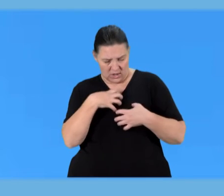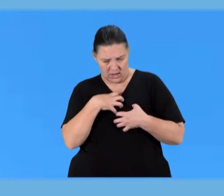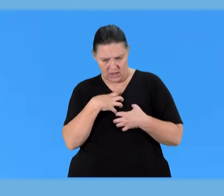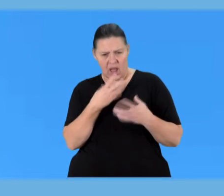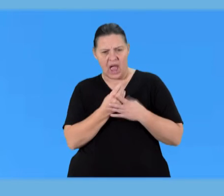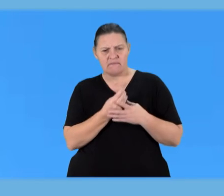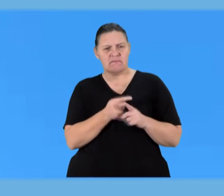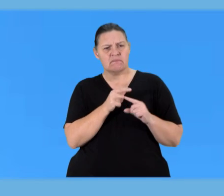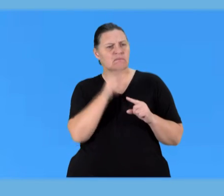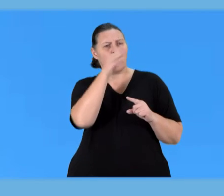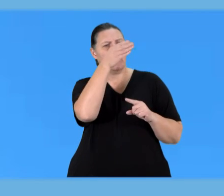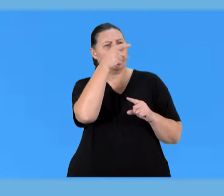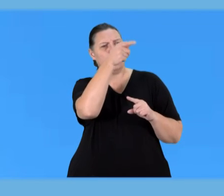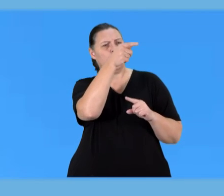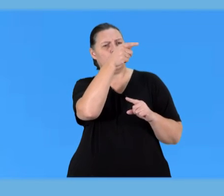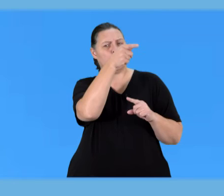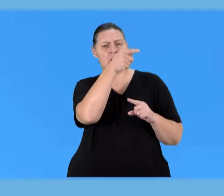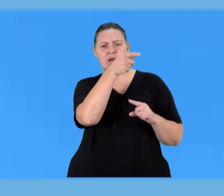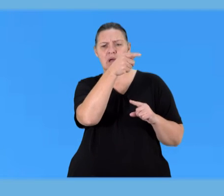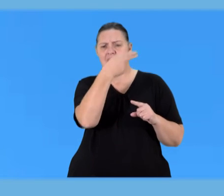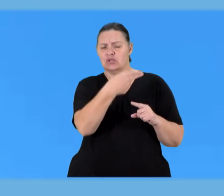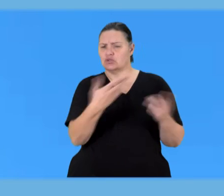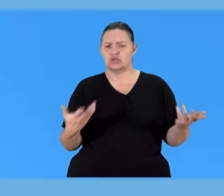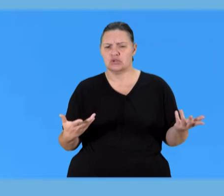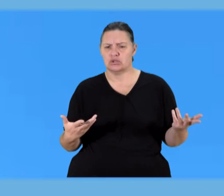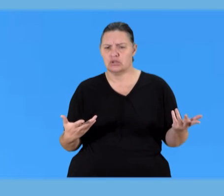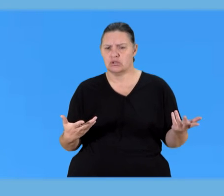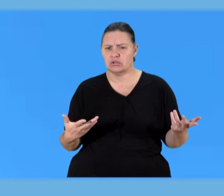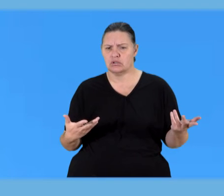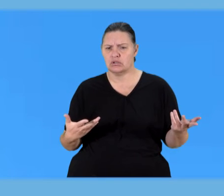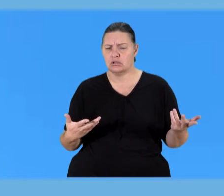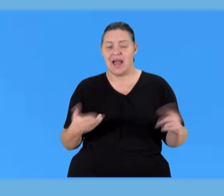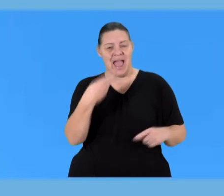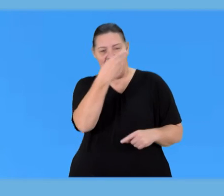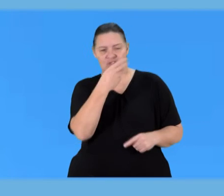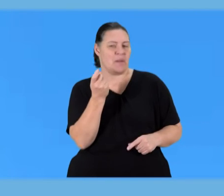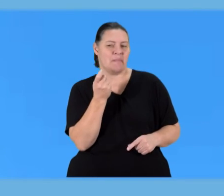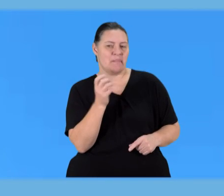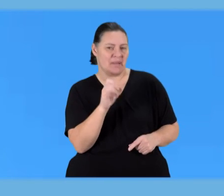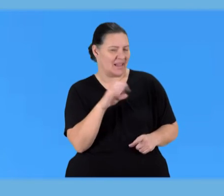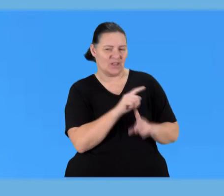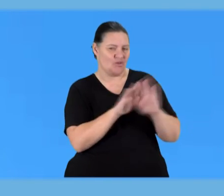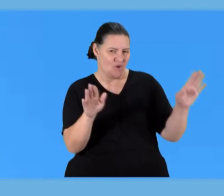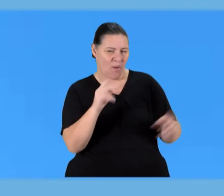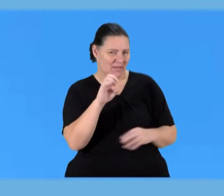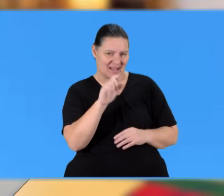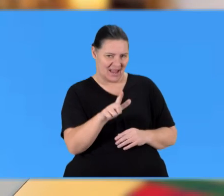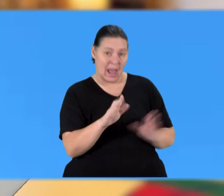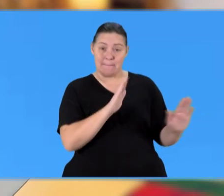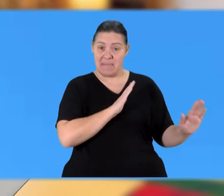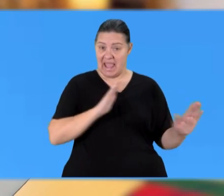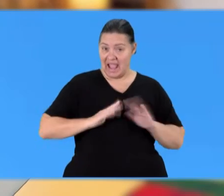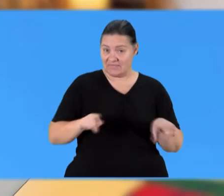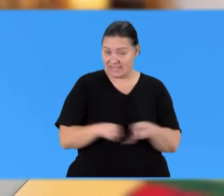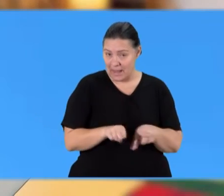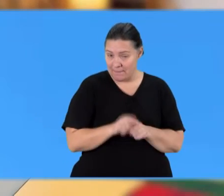periodic table, there's an element missing there, which is H. Remember that H, it is not a metal, it is a non-metal. It